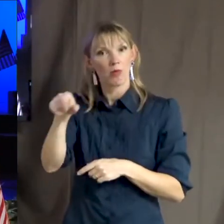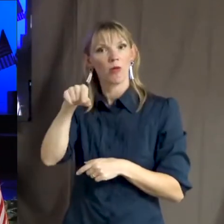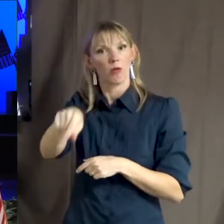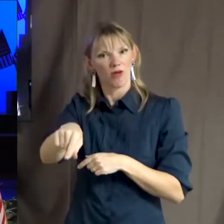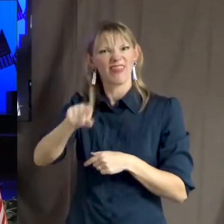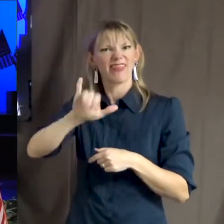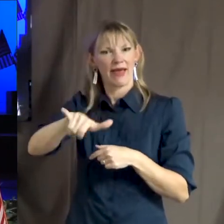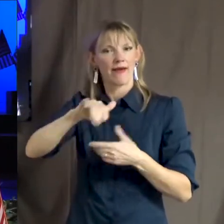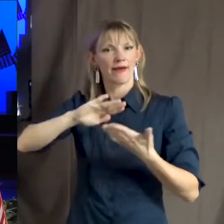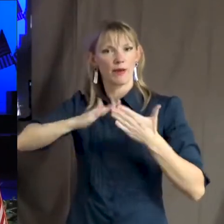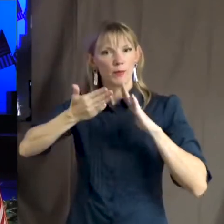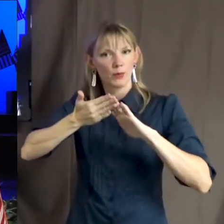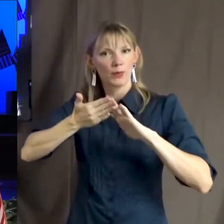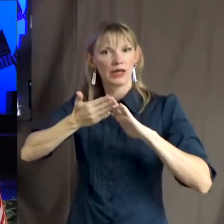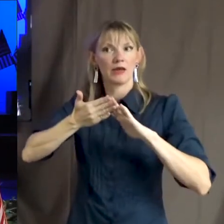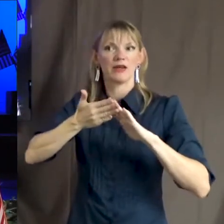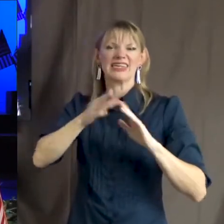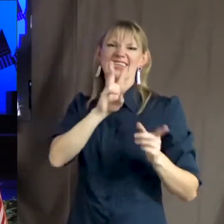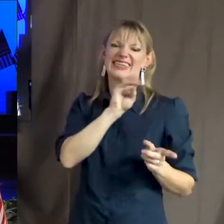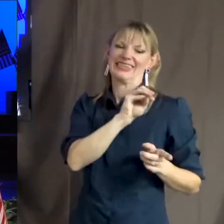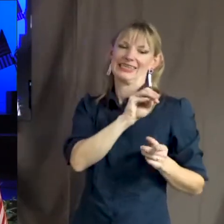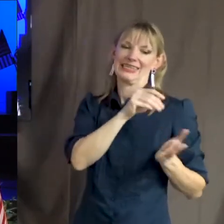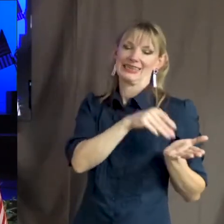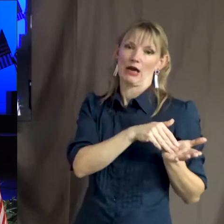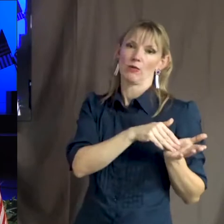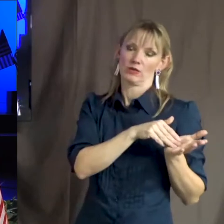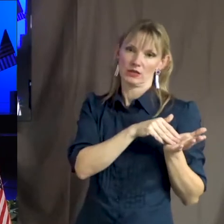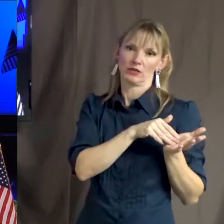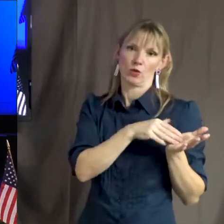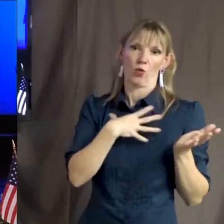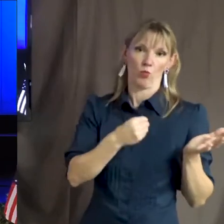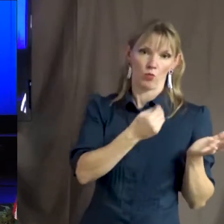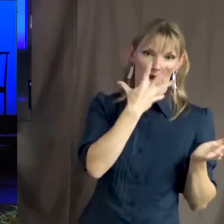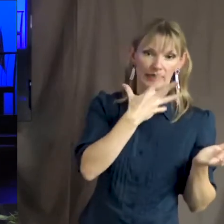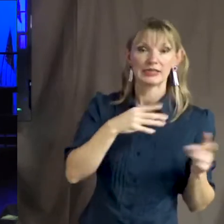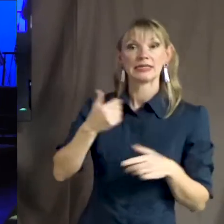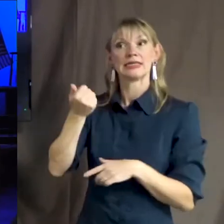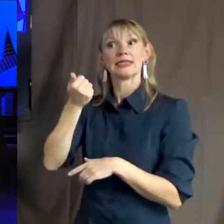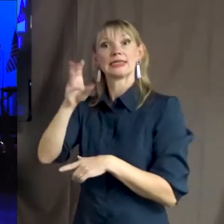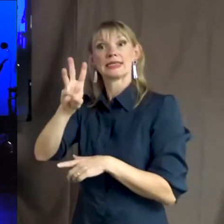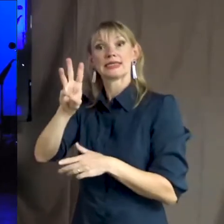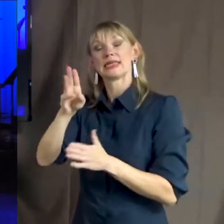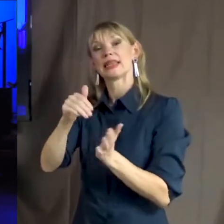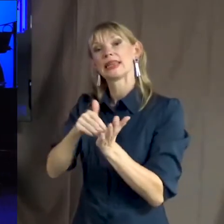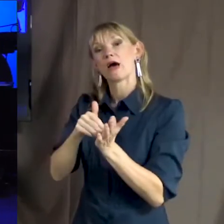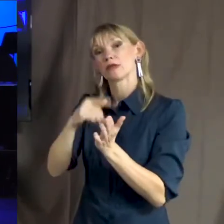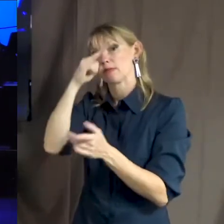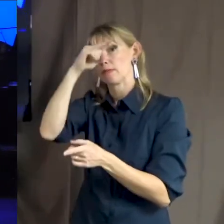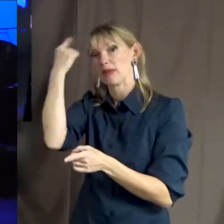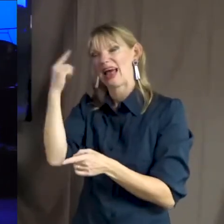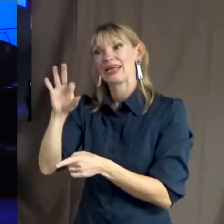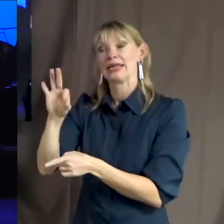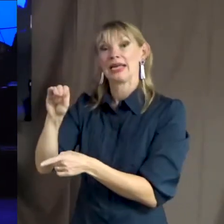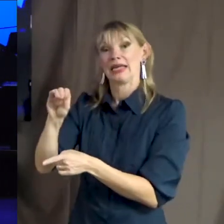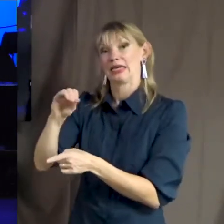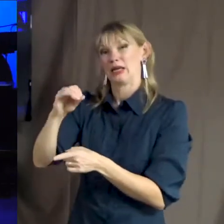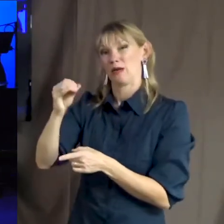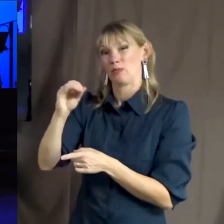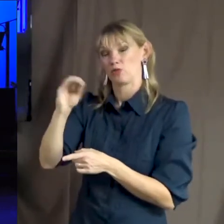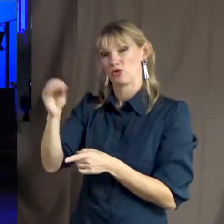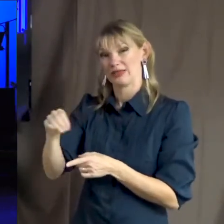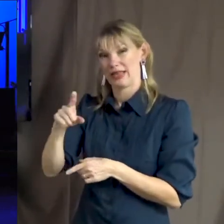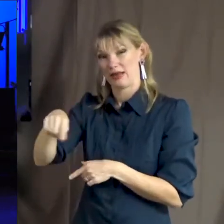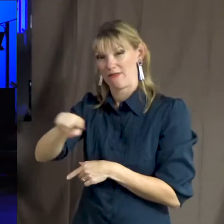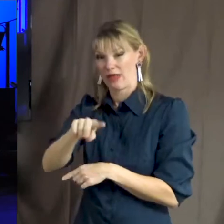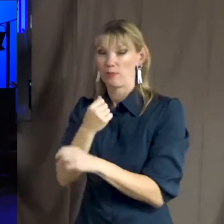them were white, and about 16,000 of them were black. About 90% of them considered